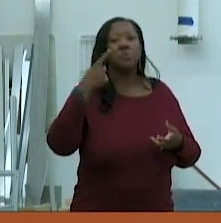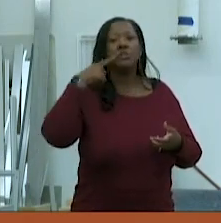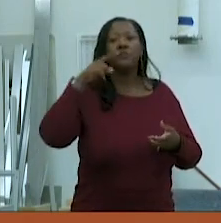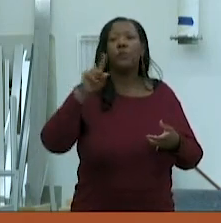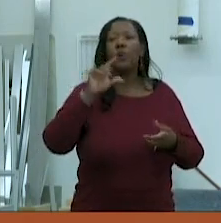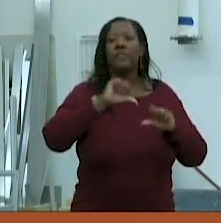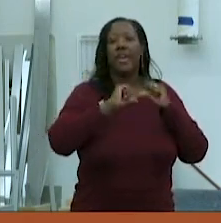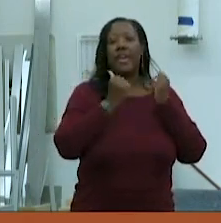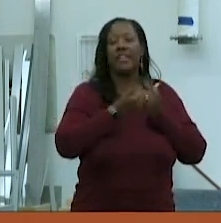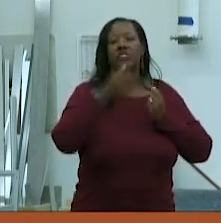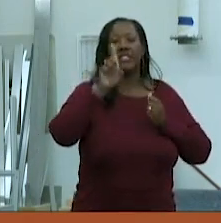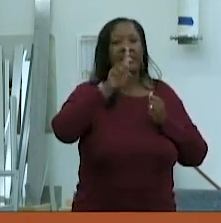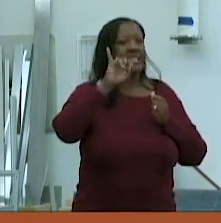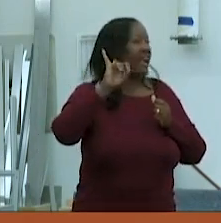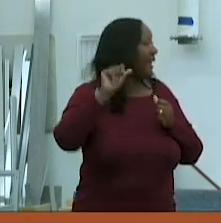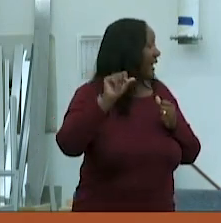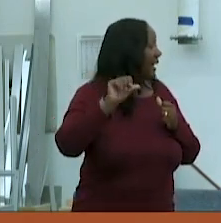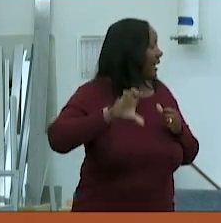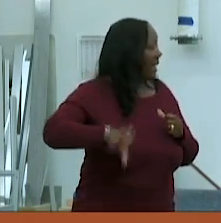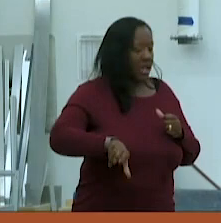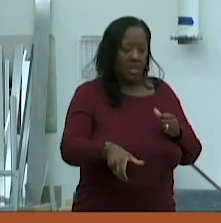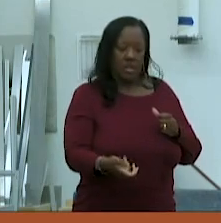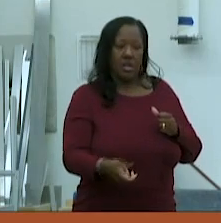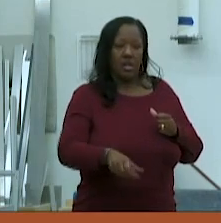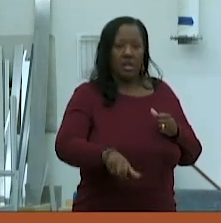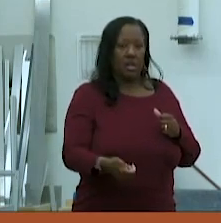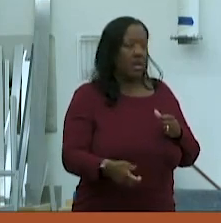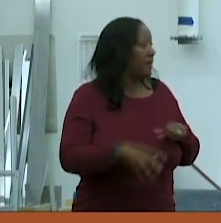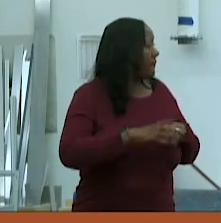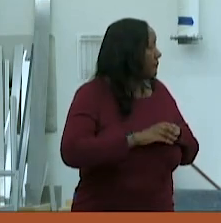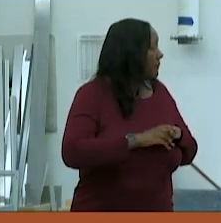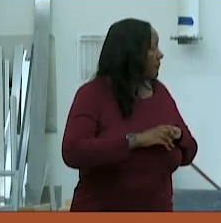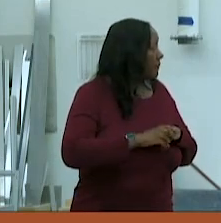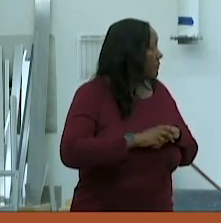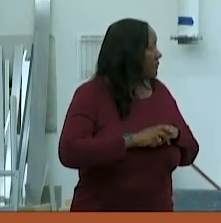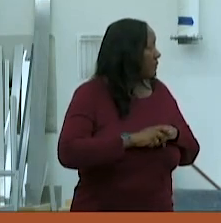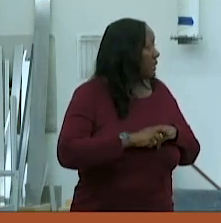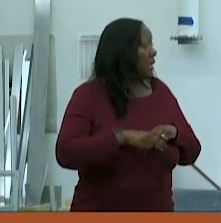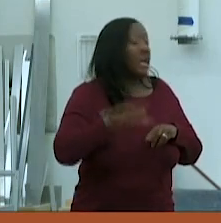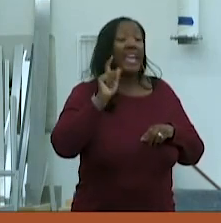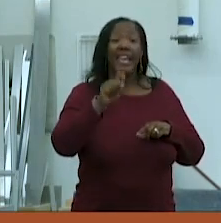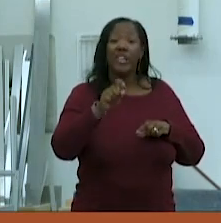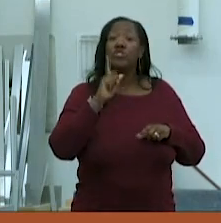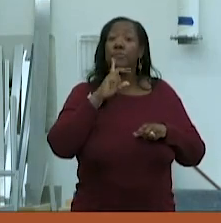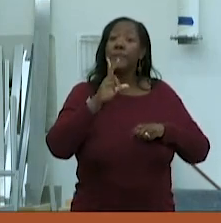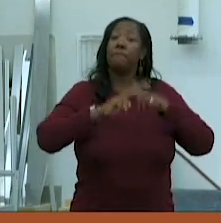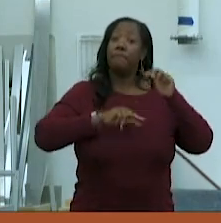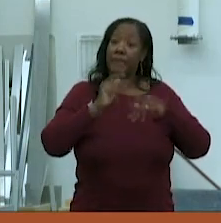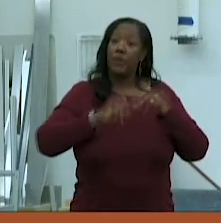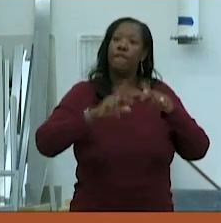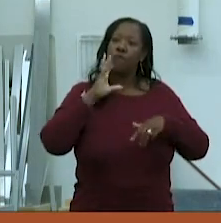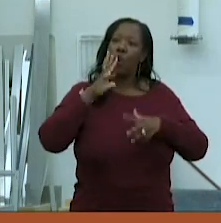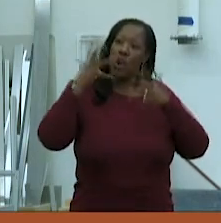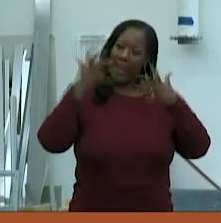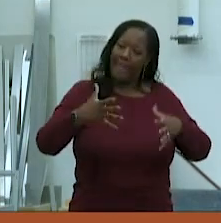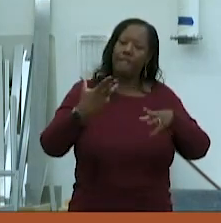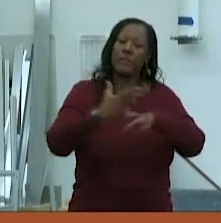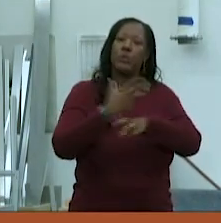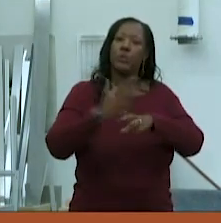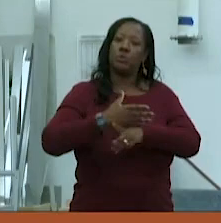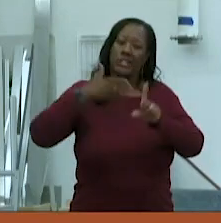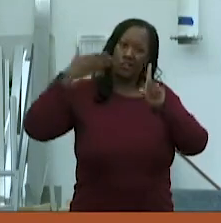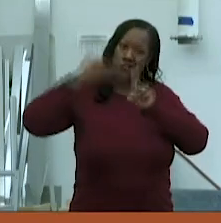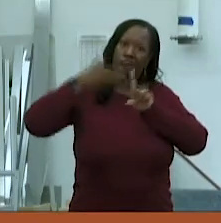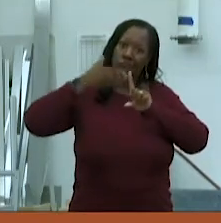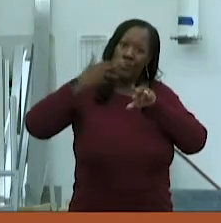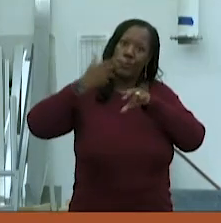shows an example of the durability. Mechanical interactives should be built to withstand heavy use. You want to choose high quality materials and